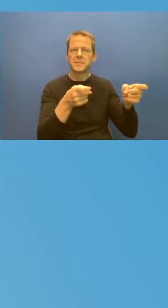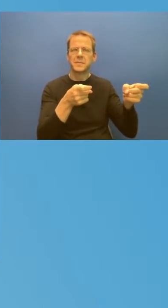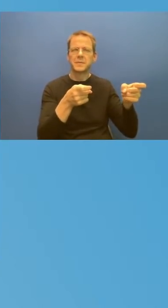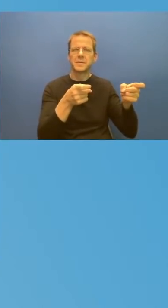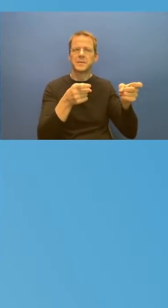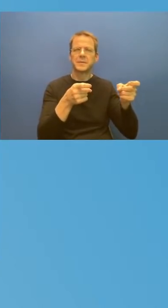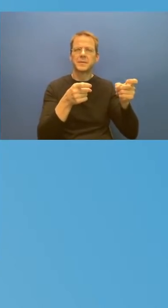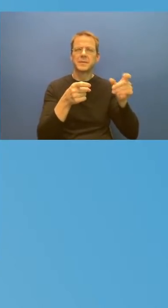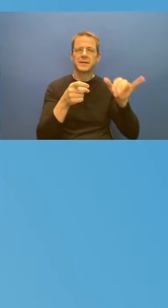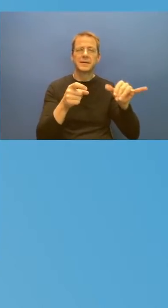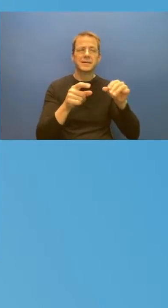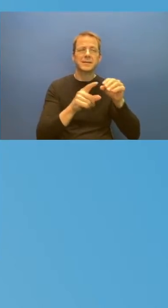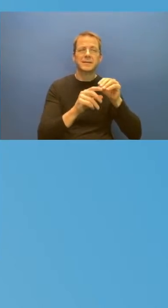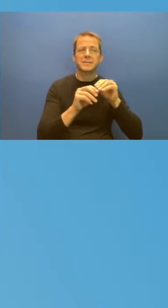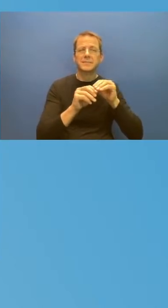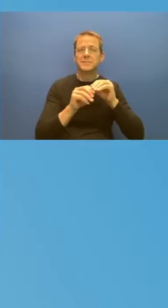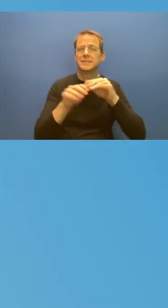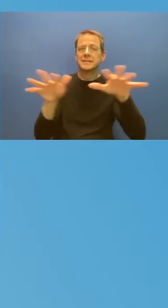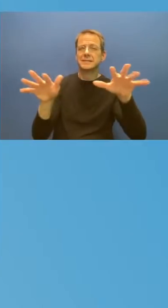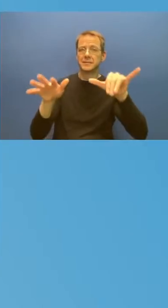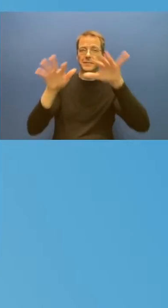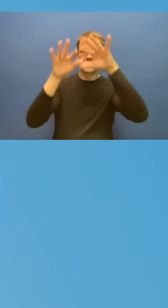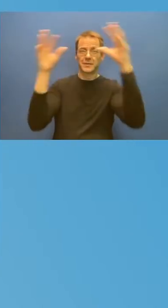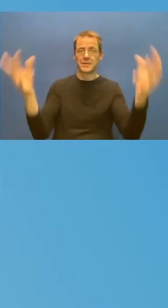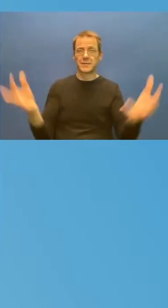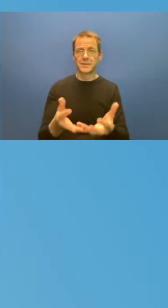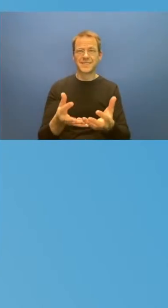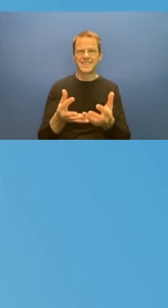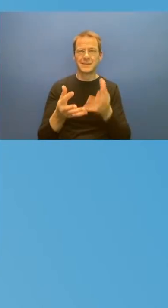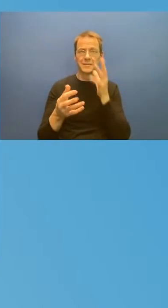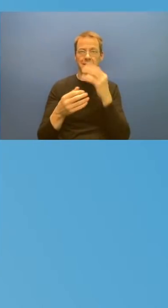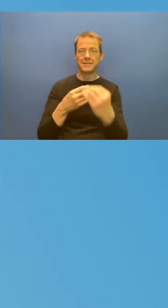economic effect moving forward as well.